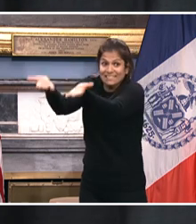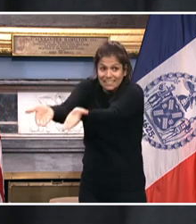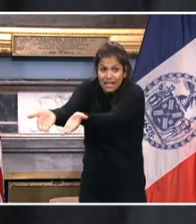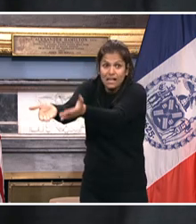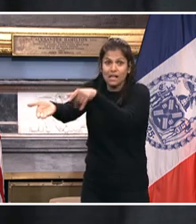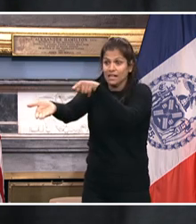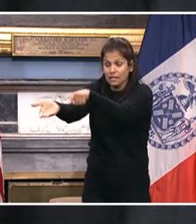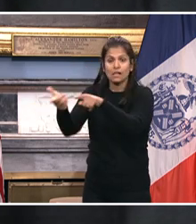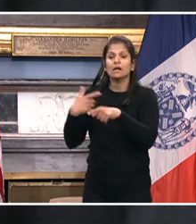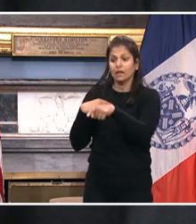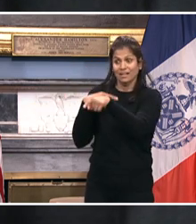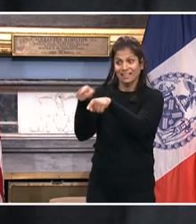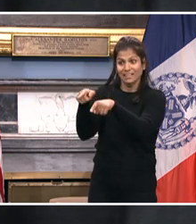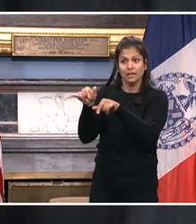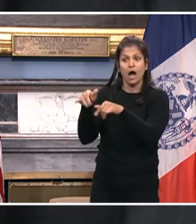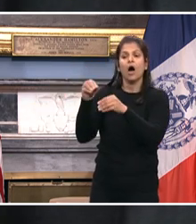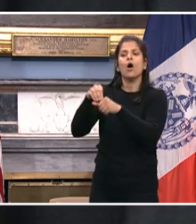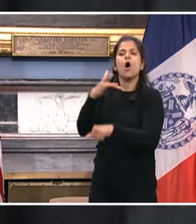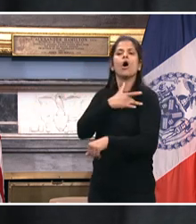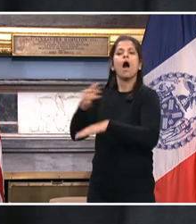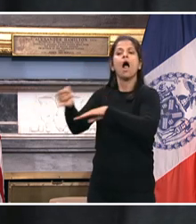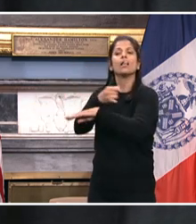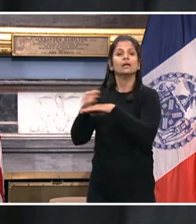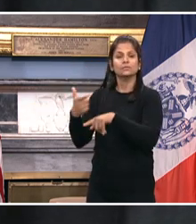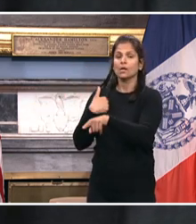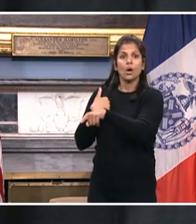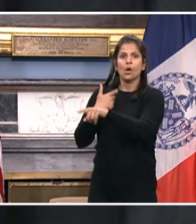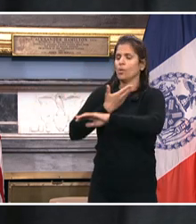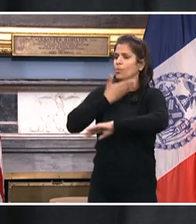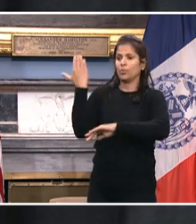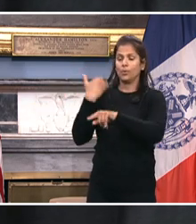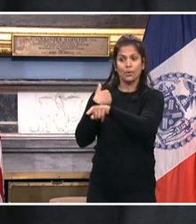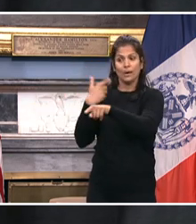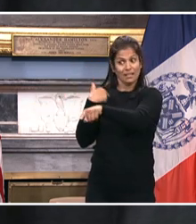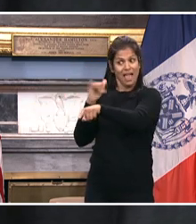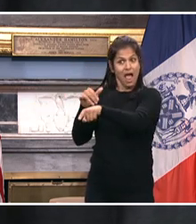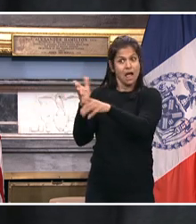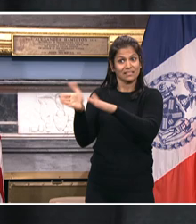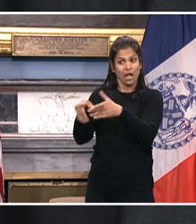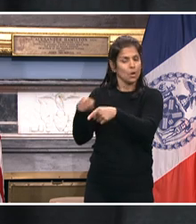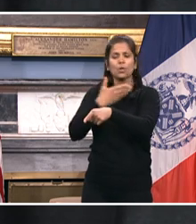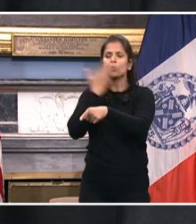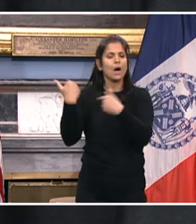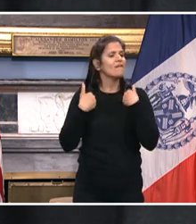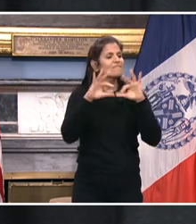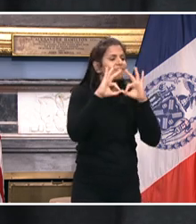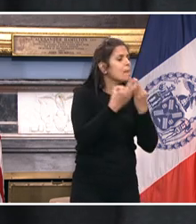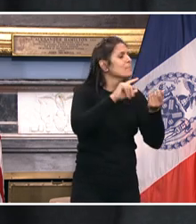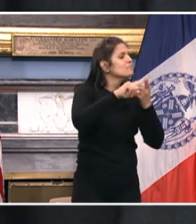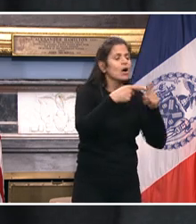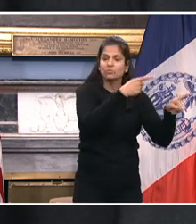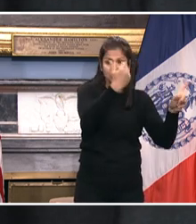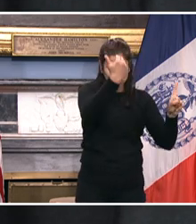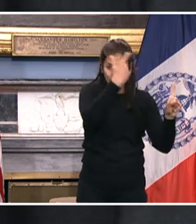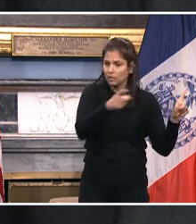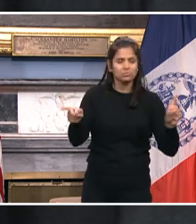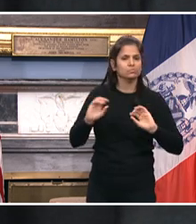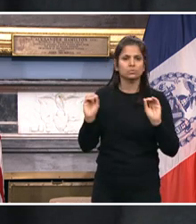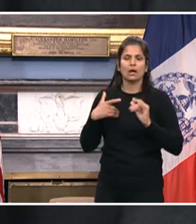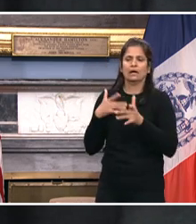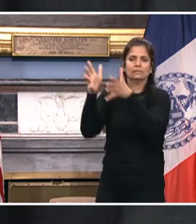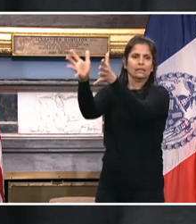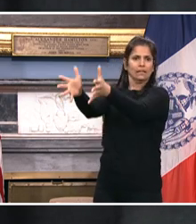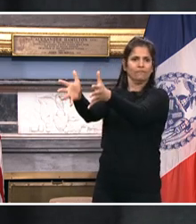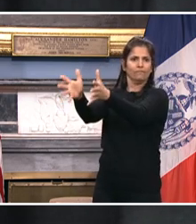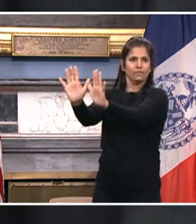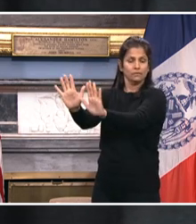fatality. And they are being buried. But if at any point a family member returns or shows up,